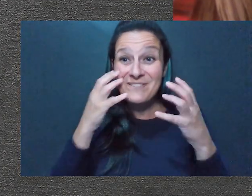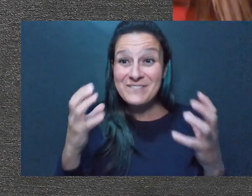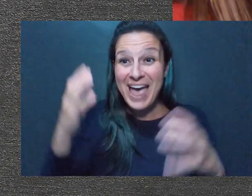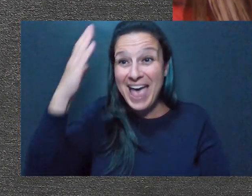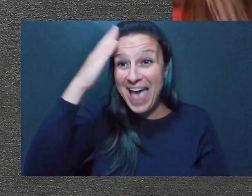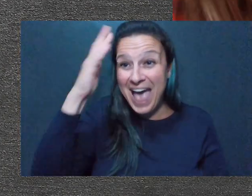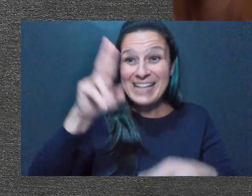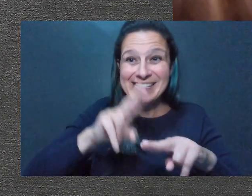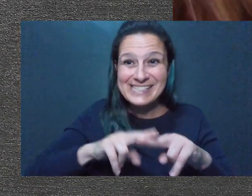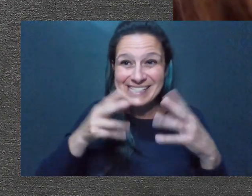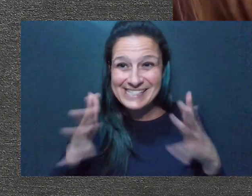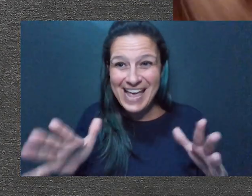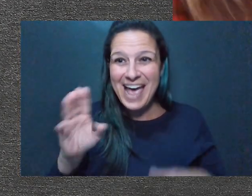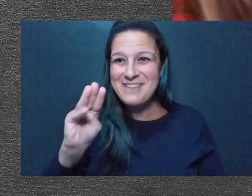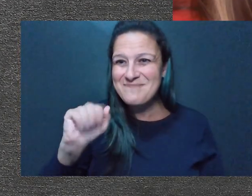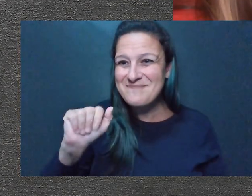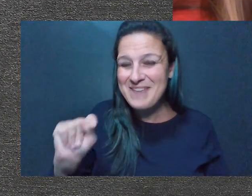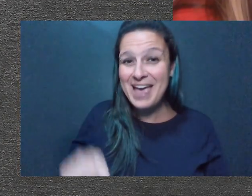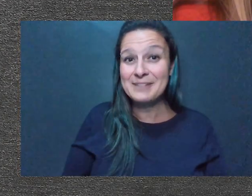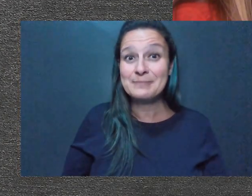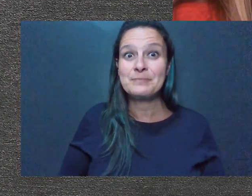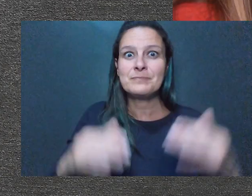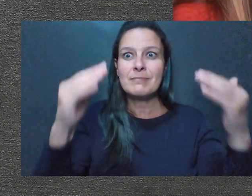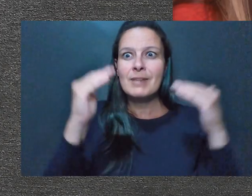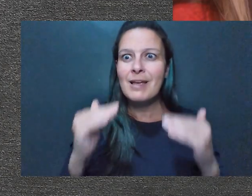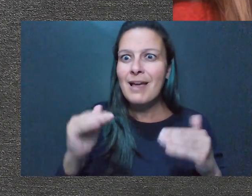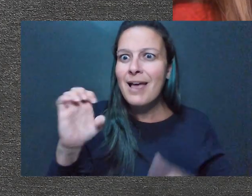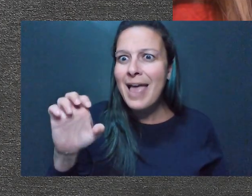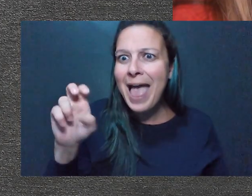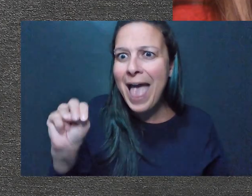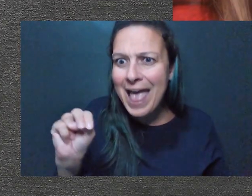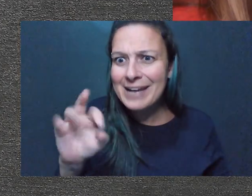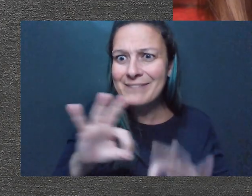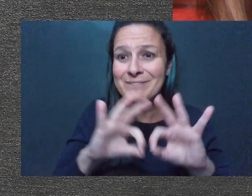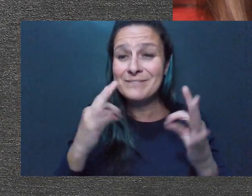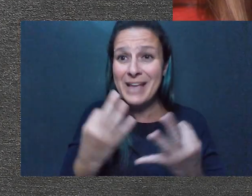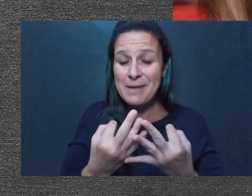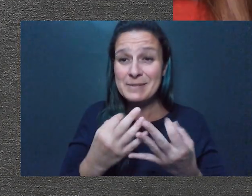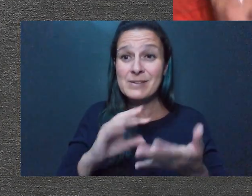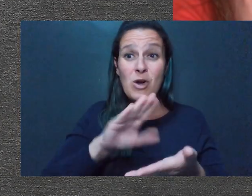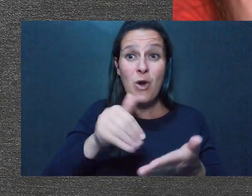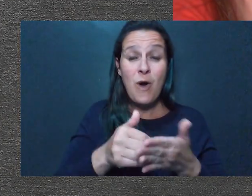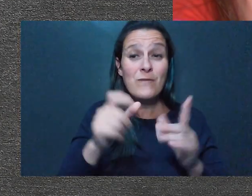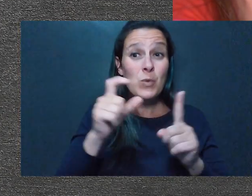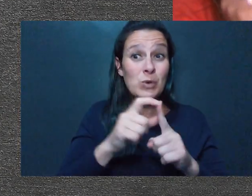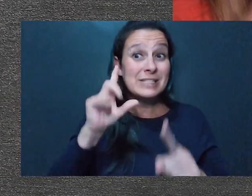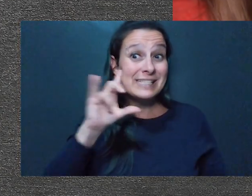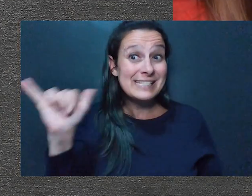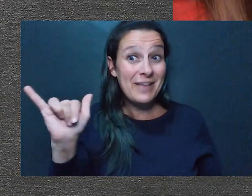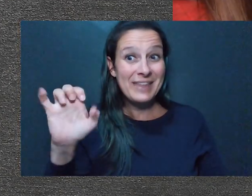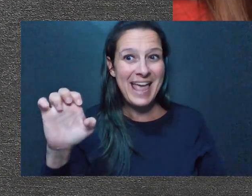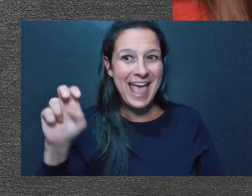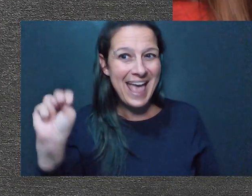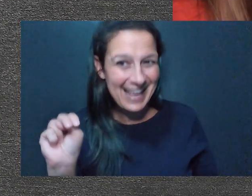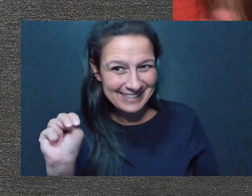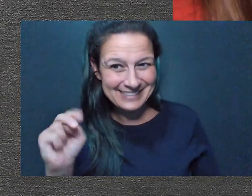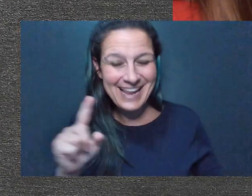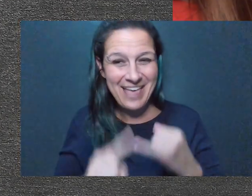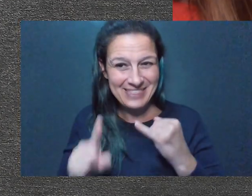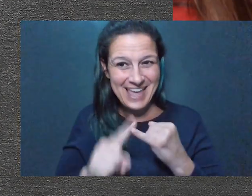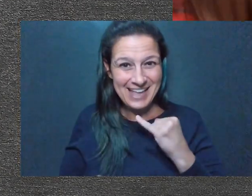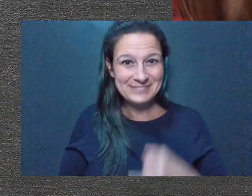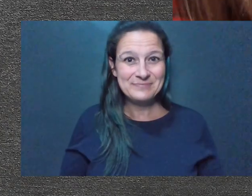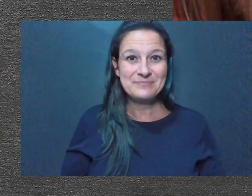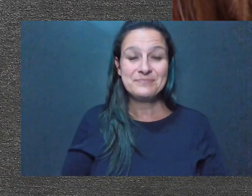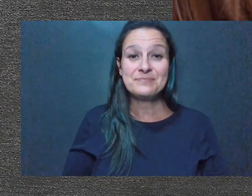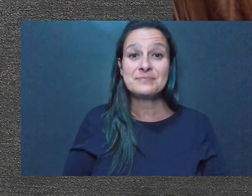we meet the N family. All of these words sound like N at the